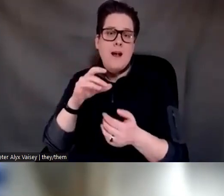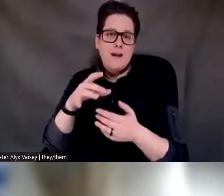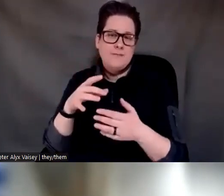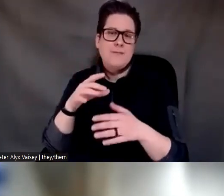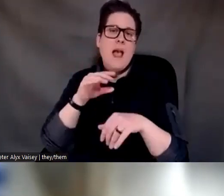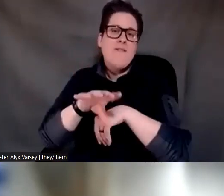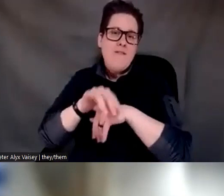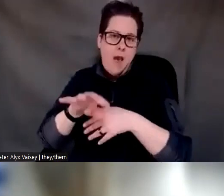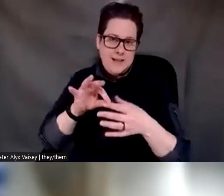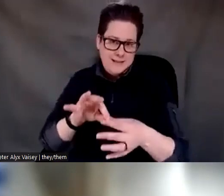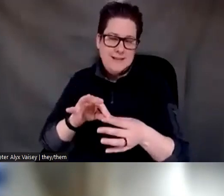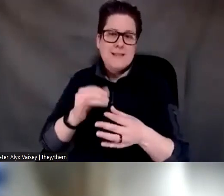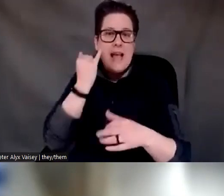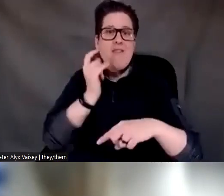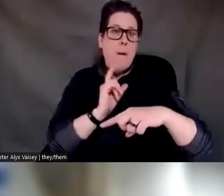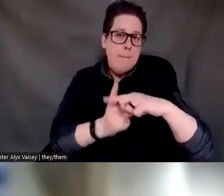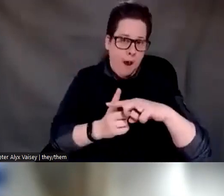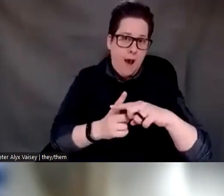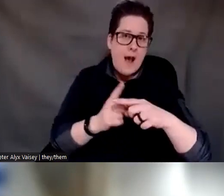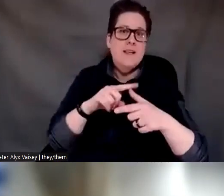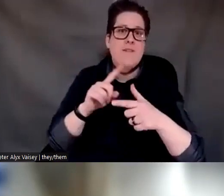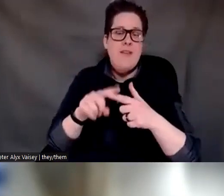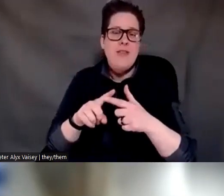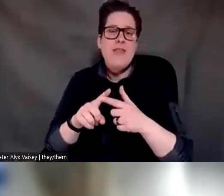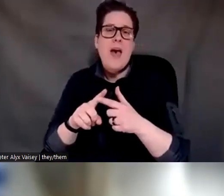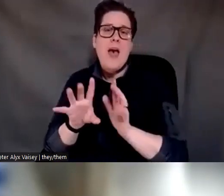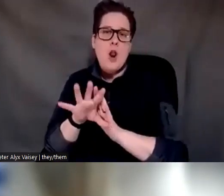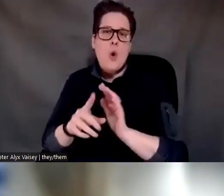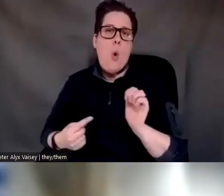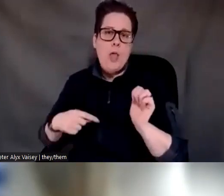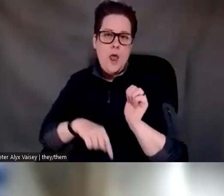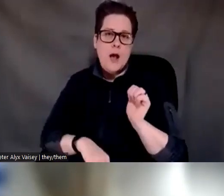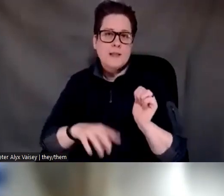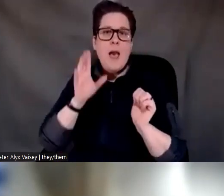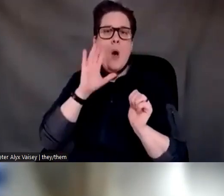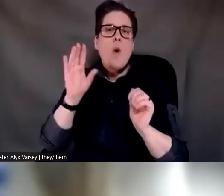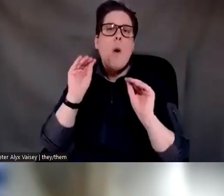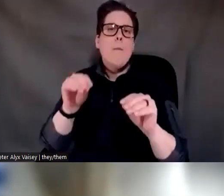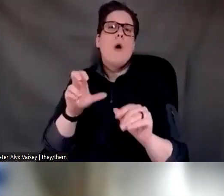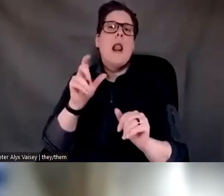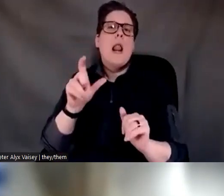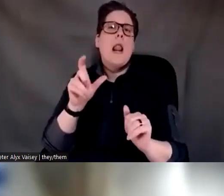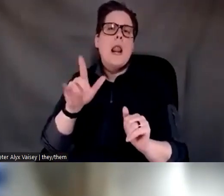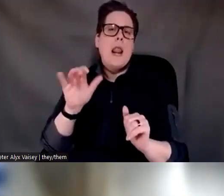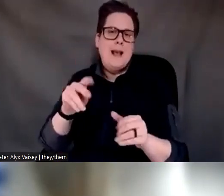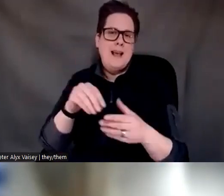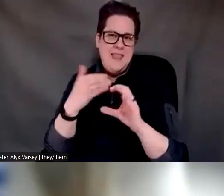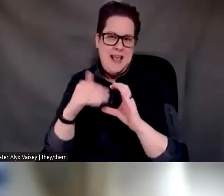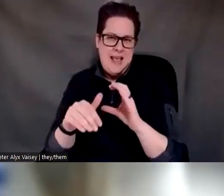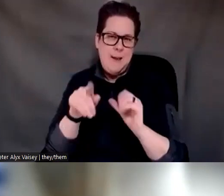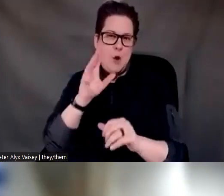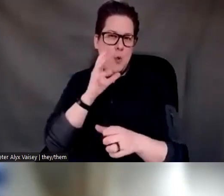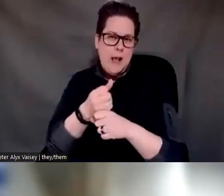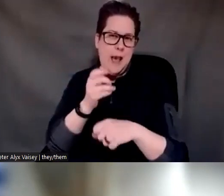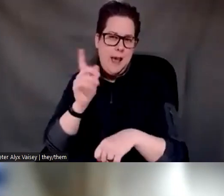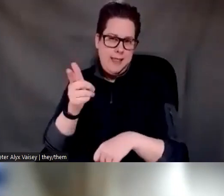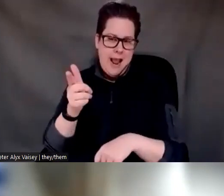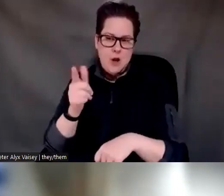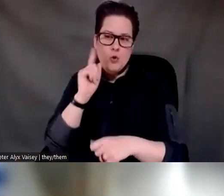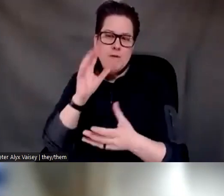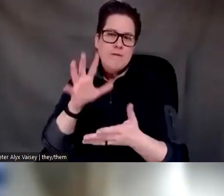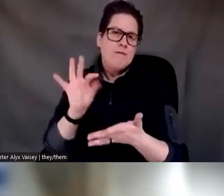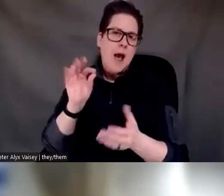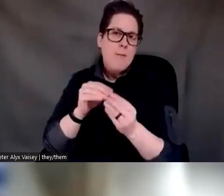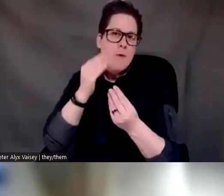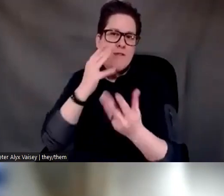that link into the email that everyone will get after this, so that you can find out some more information about some of the